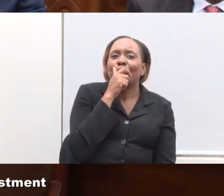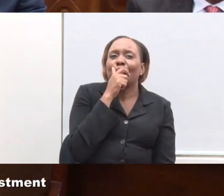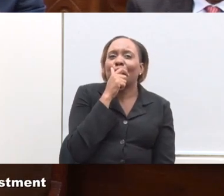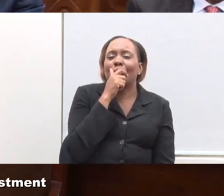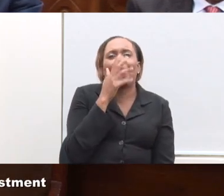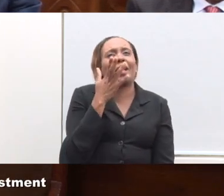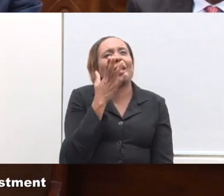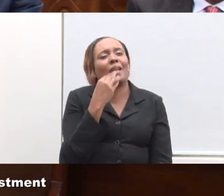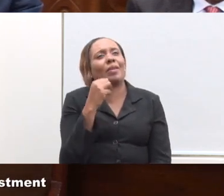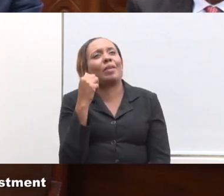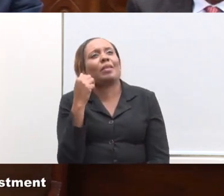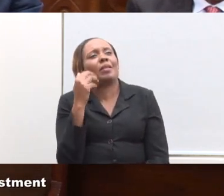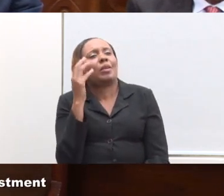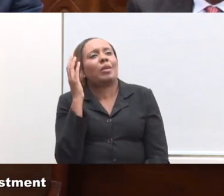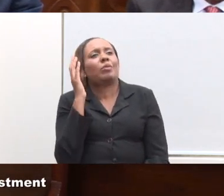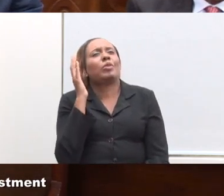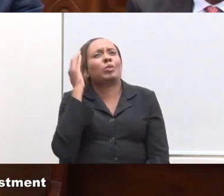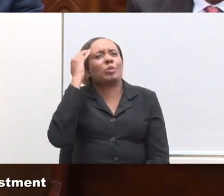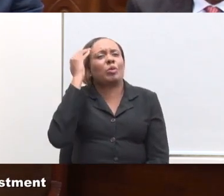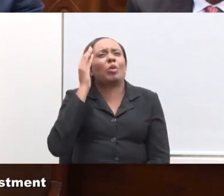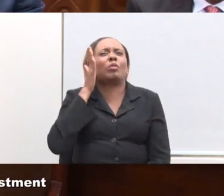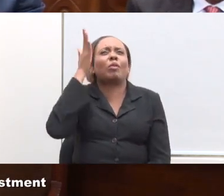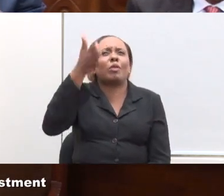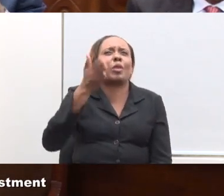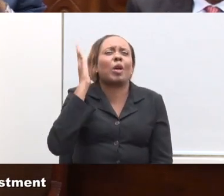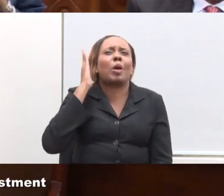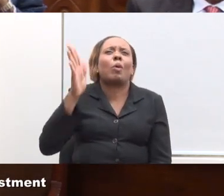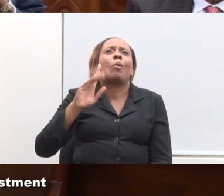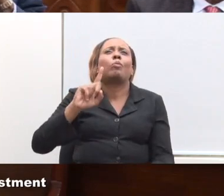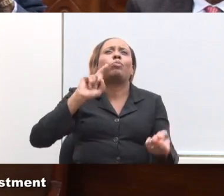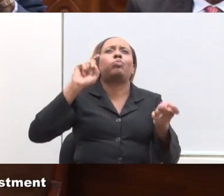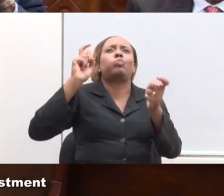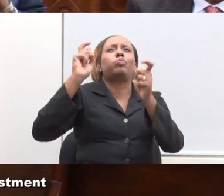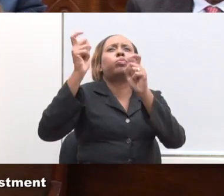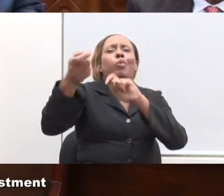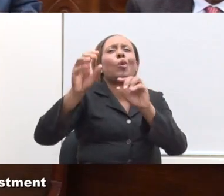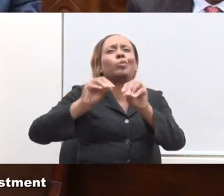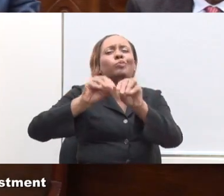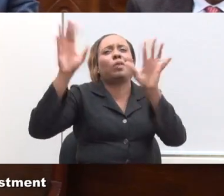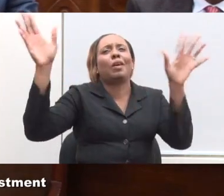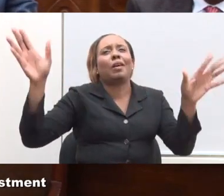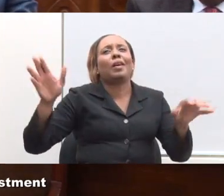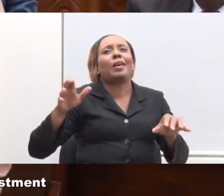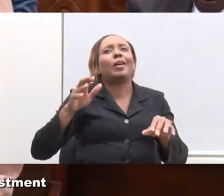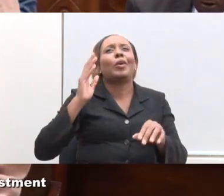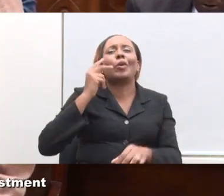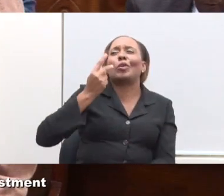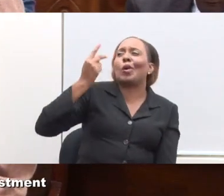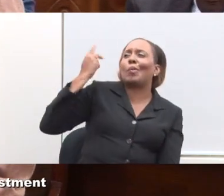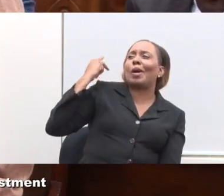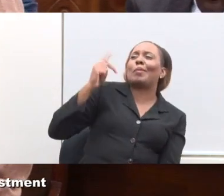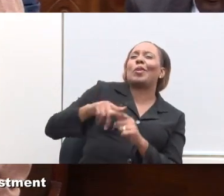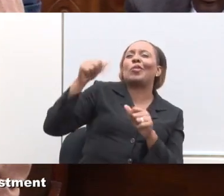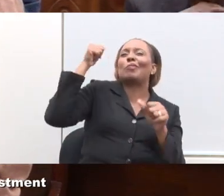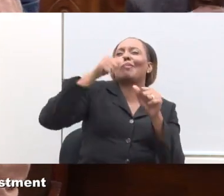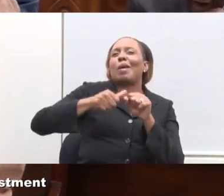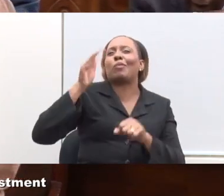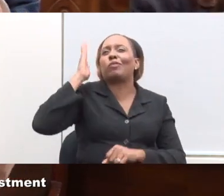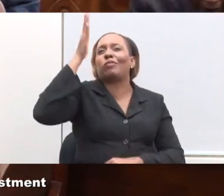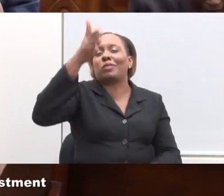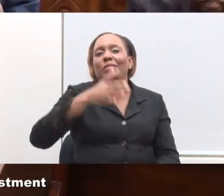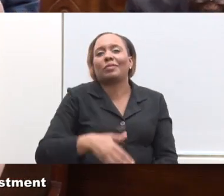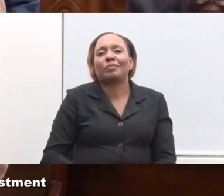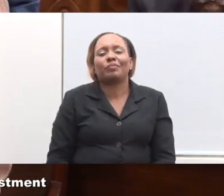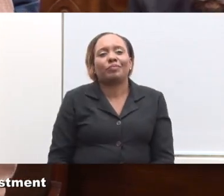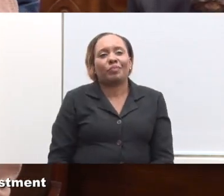shine again. Let us not see a nation that is cowed with fear and panic, Mr. Speaker. Let us not